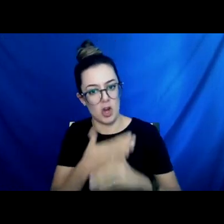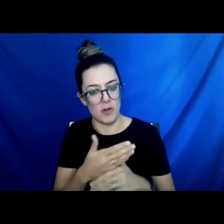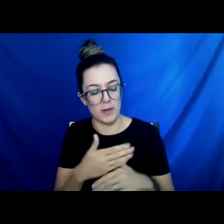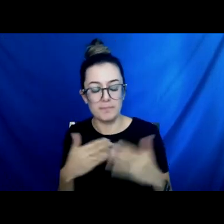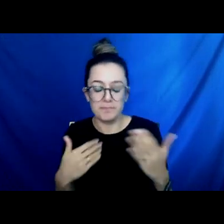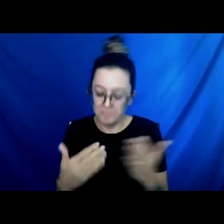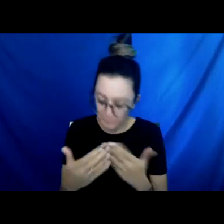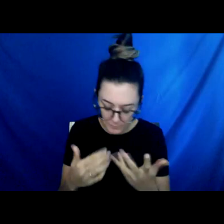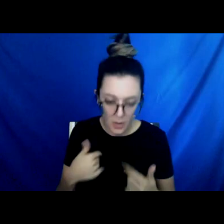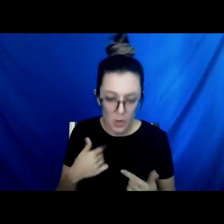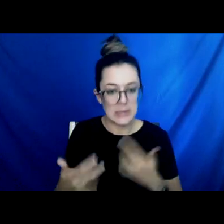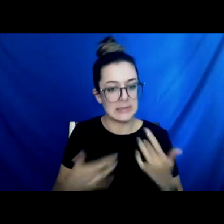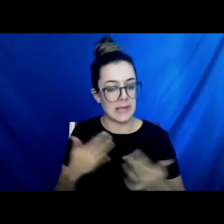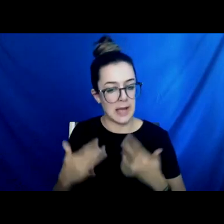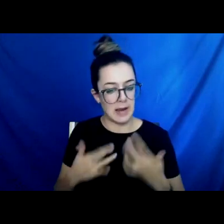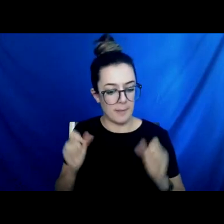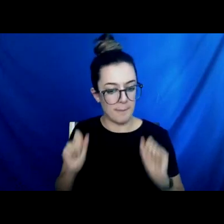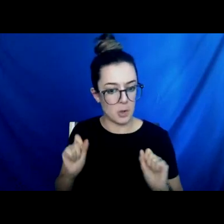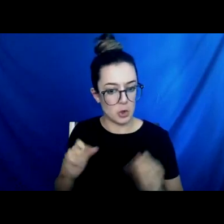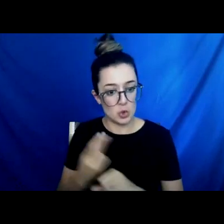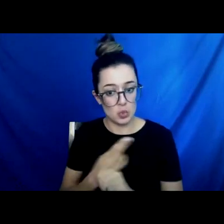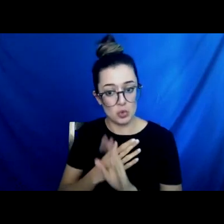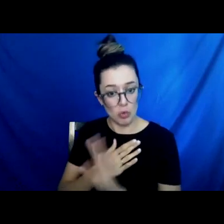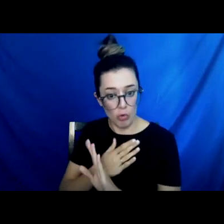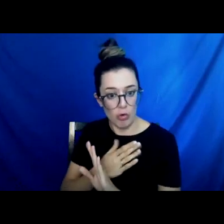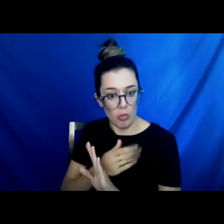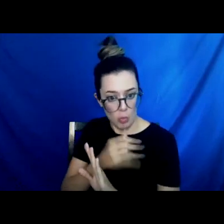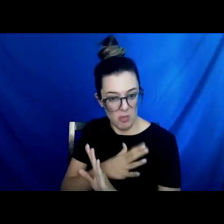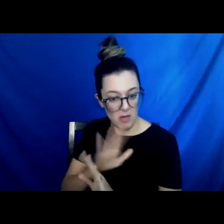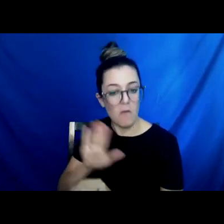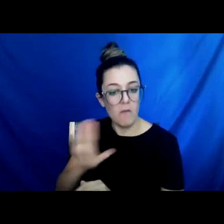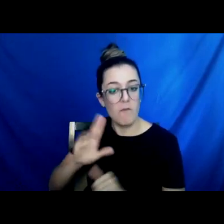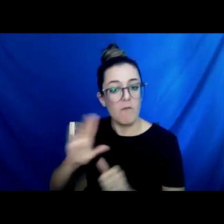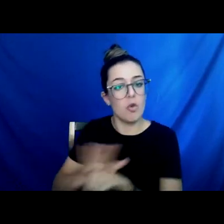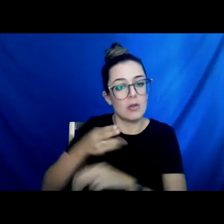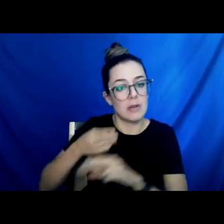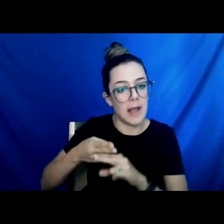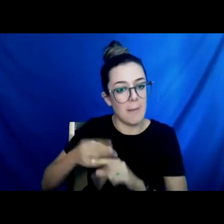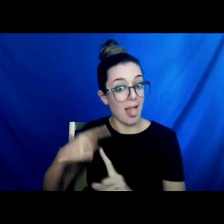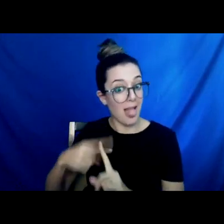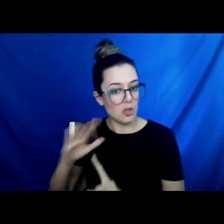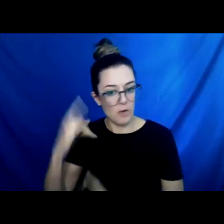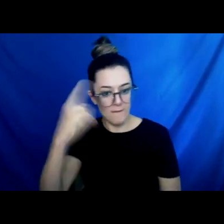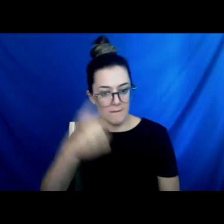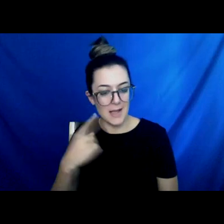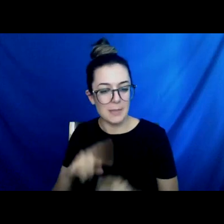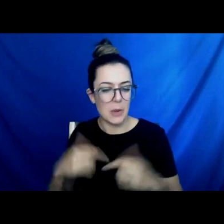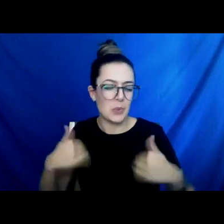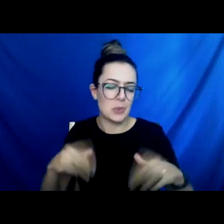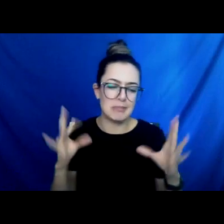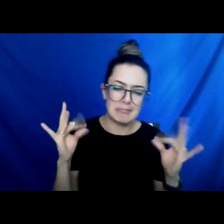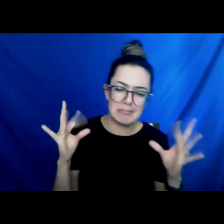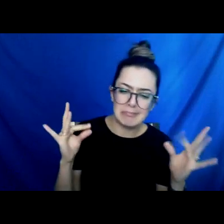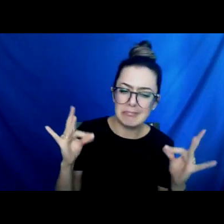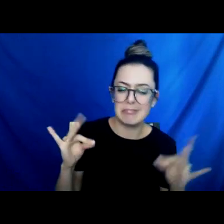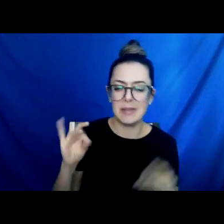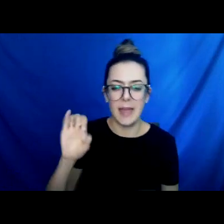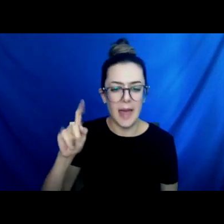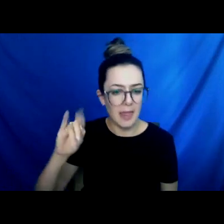idea of using her full name and showing her face, but there are so many ethical issues involved in that. There are safety